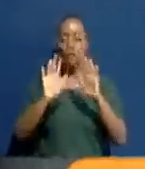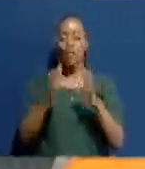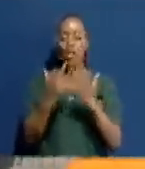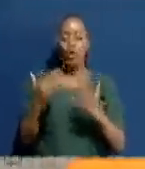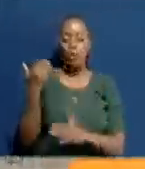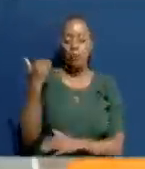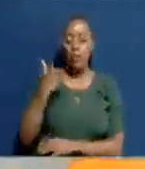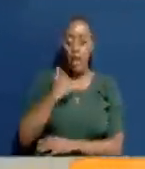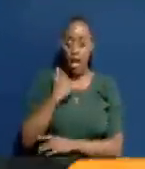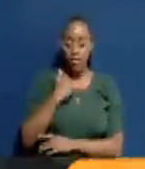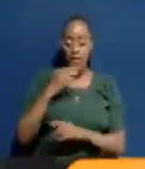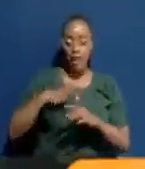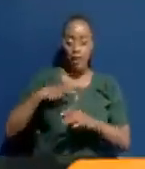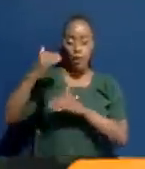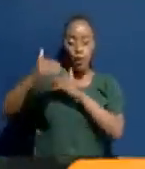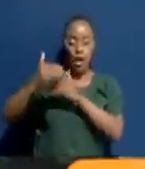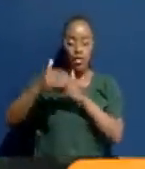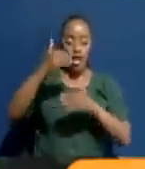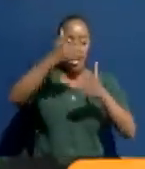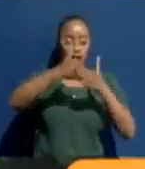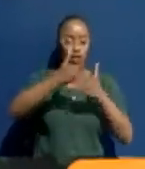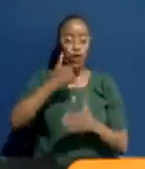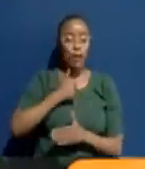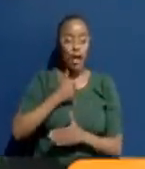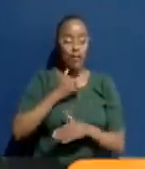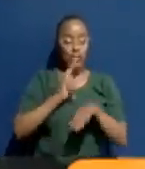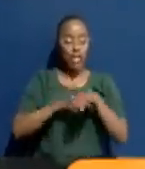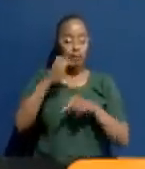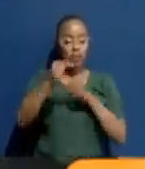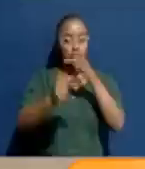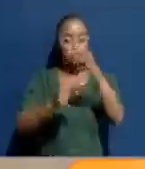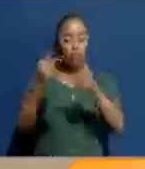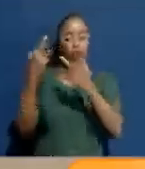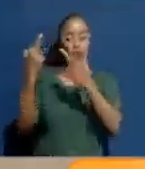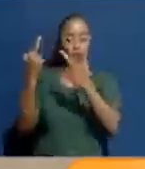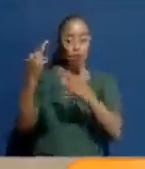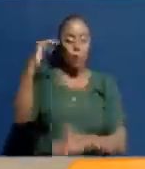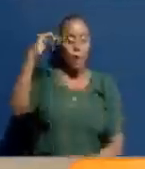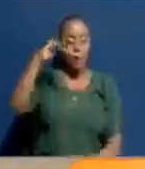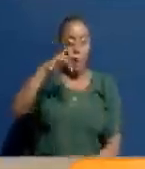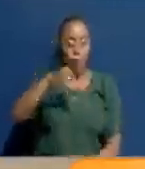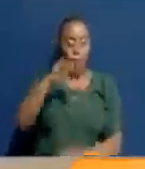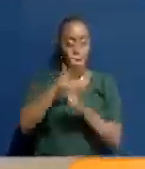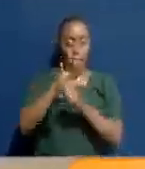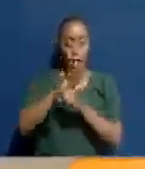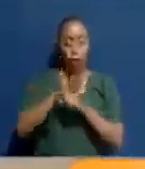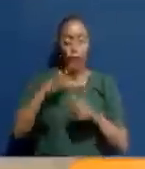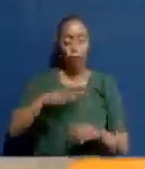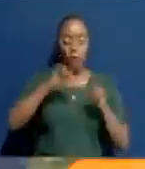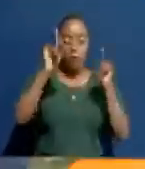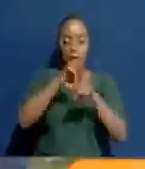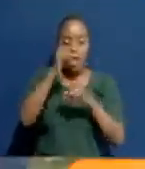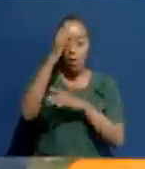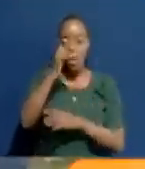documents, with those from nearby carrying envelopes. But as time passed, their hopes diminished as most were disqualified based